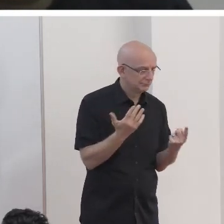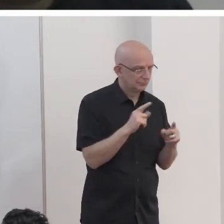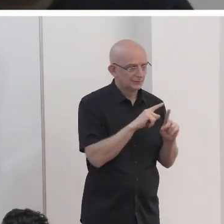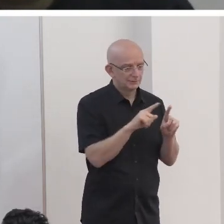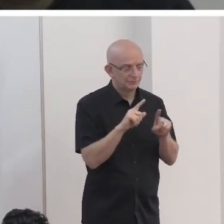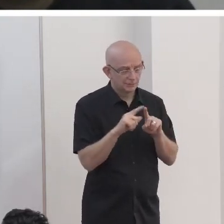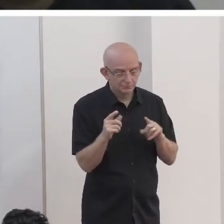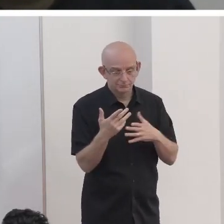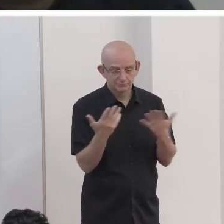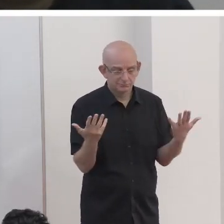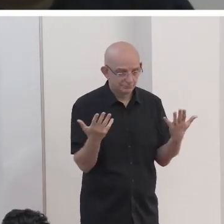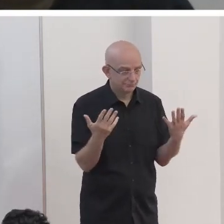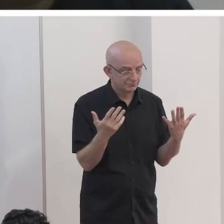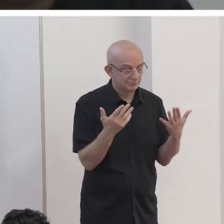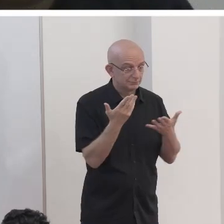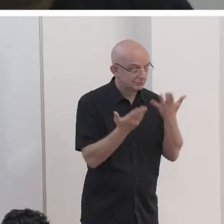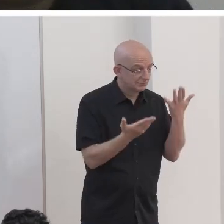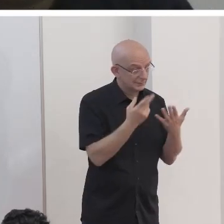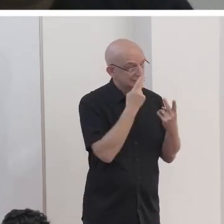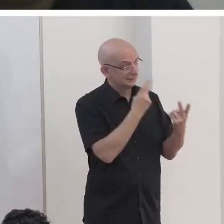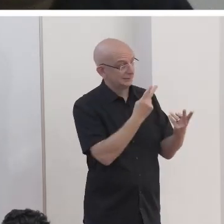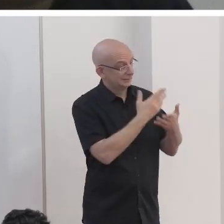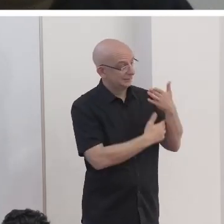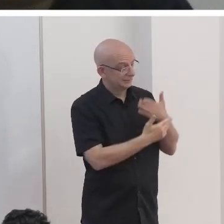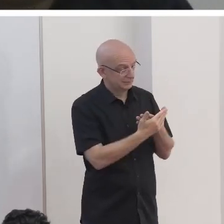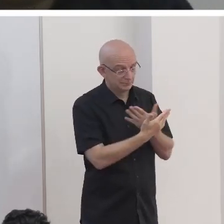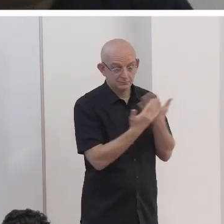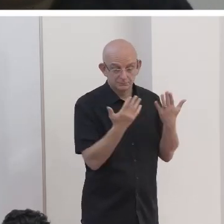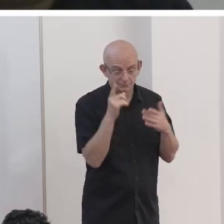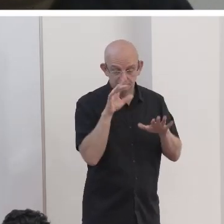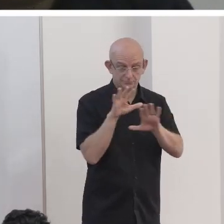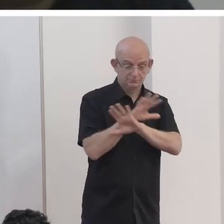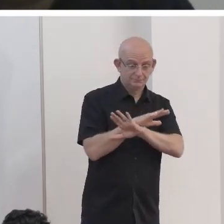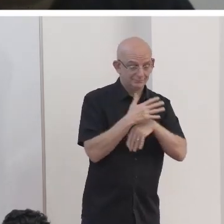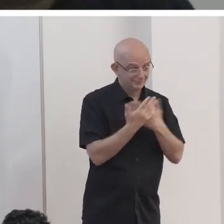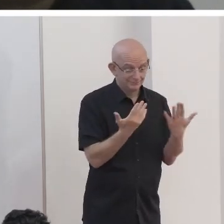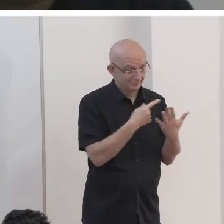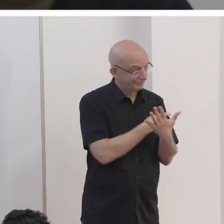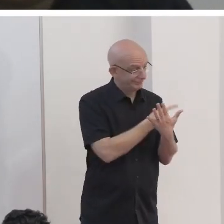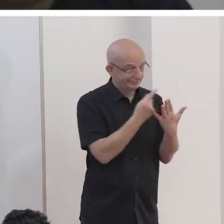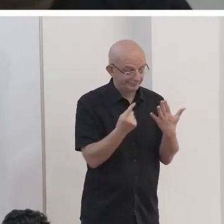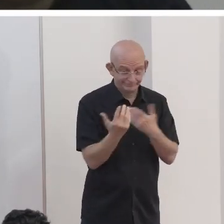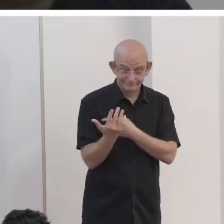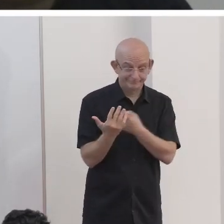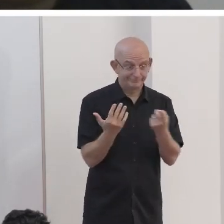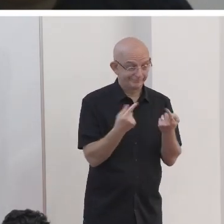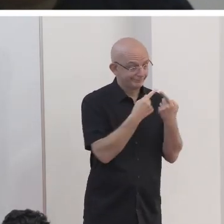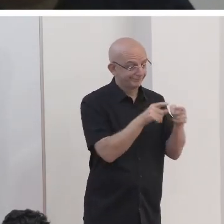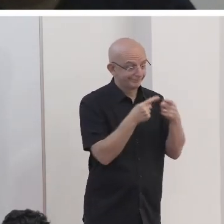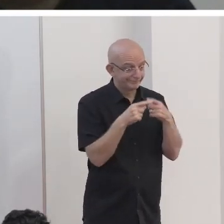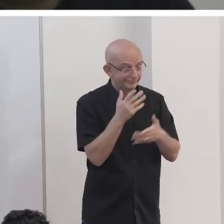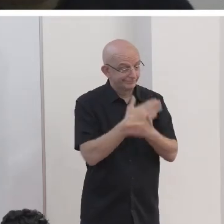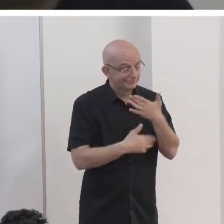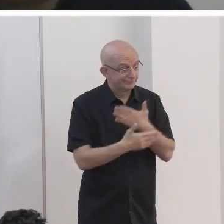what kind of disability? Invisible disability. Invisible. Right? Invisible disability. That's why they are unable to take any